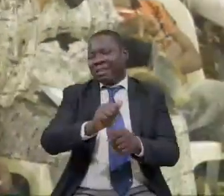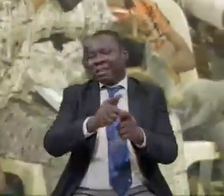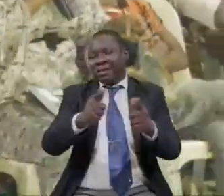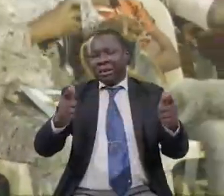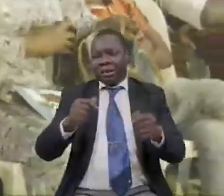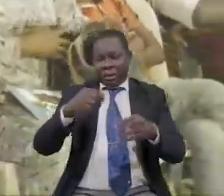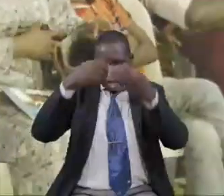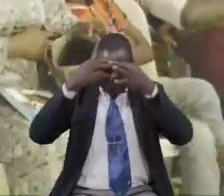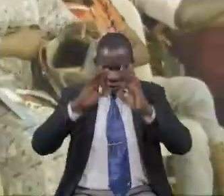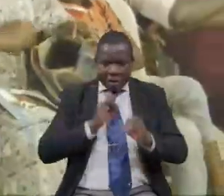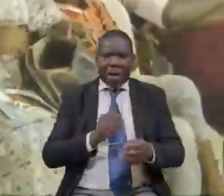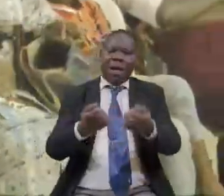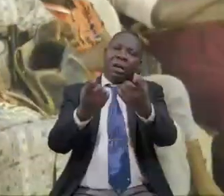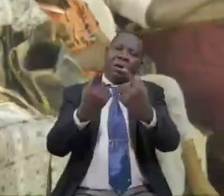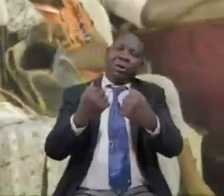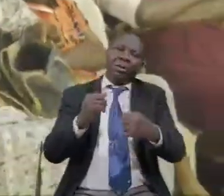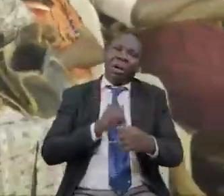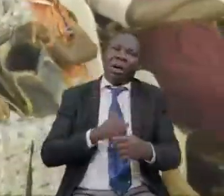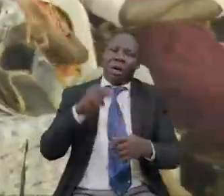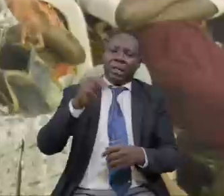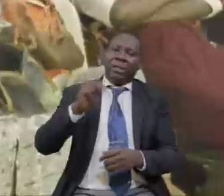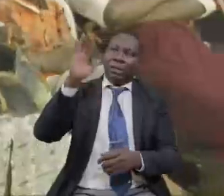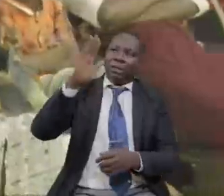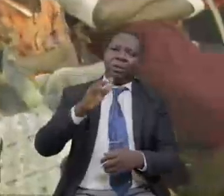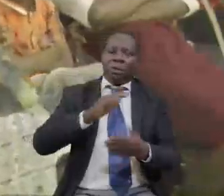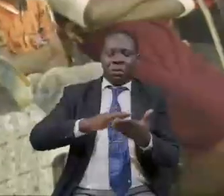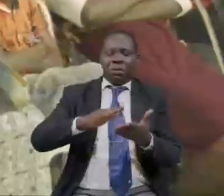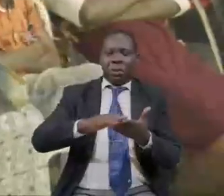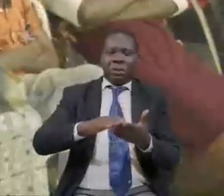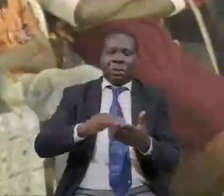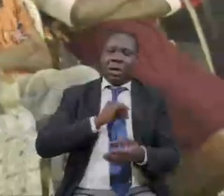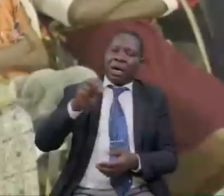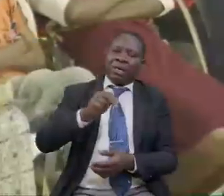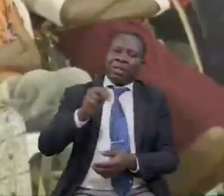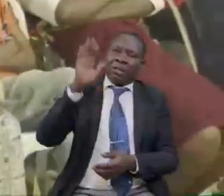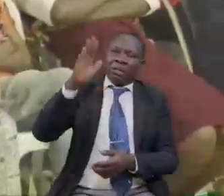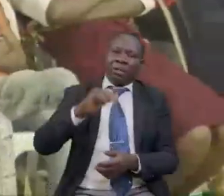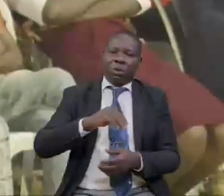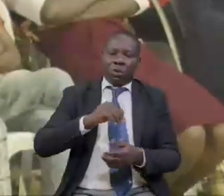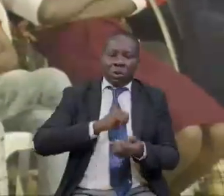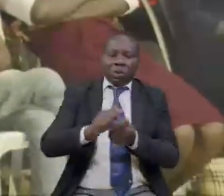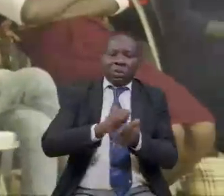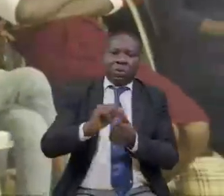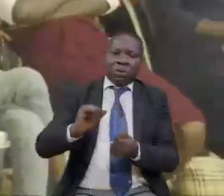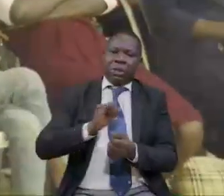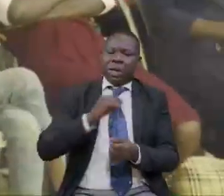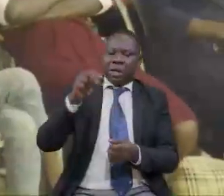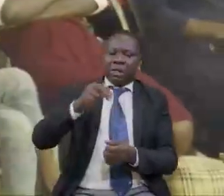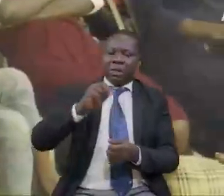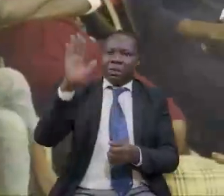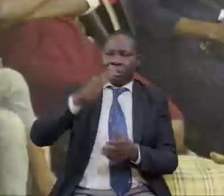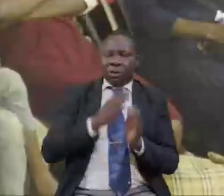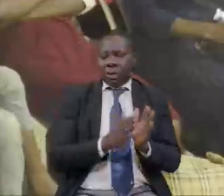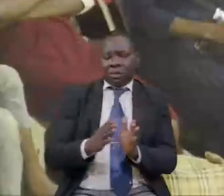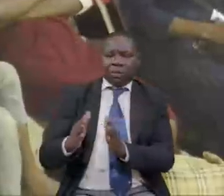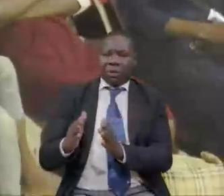I need your pardon. I need your purging. I need your preparation that will